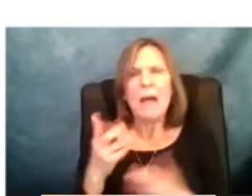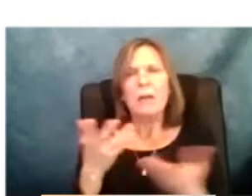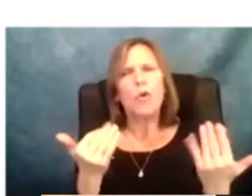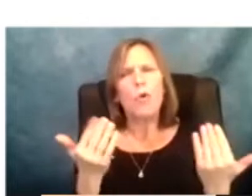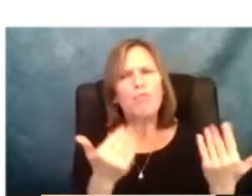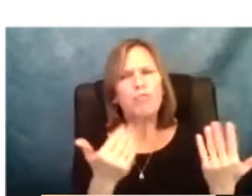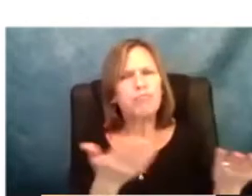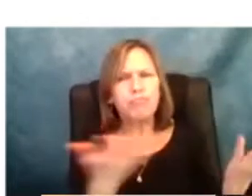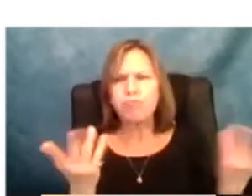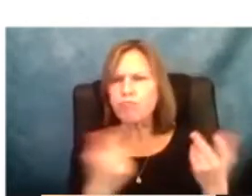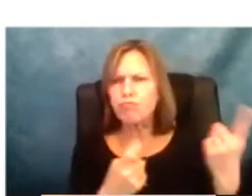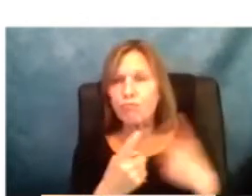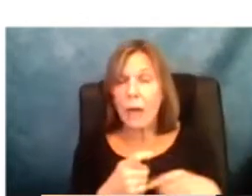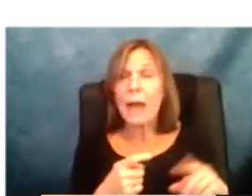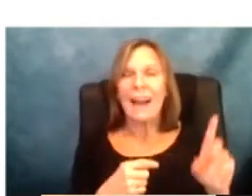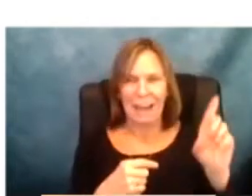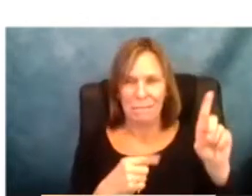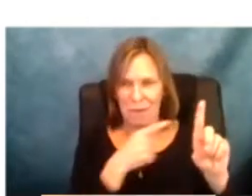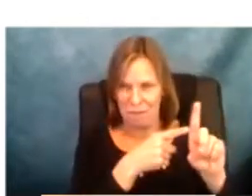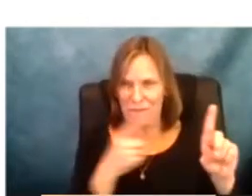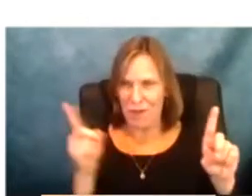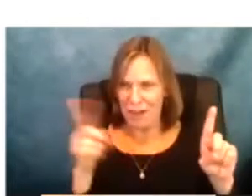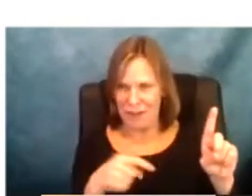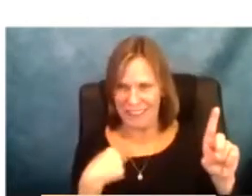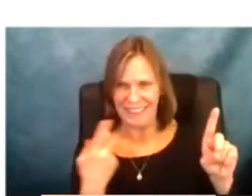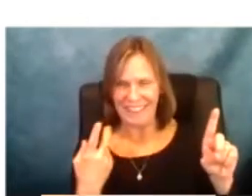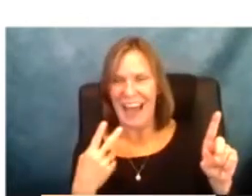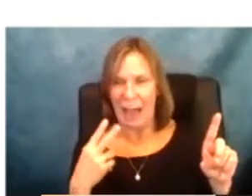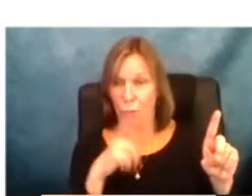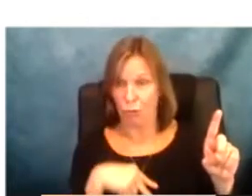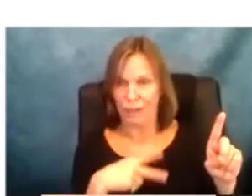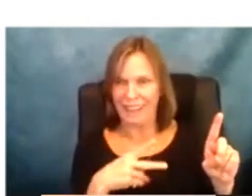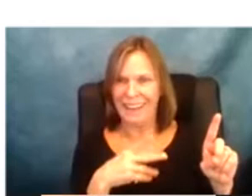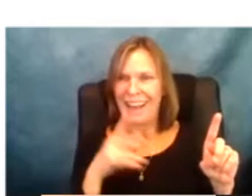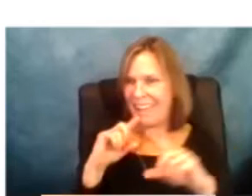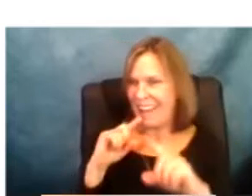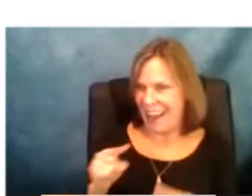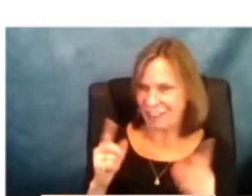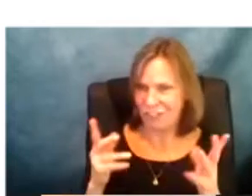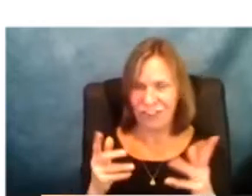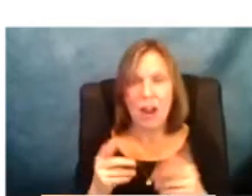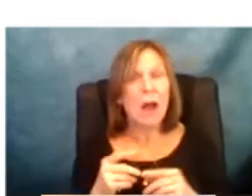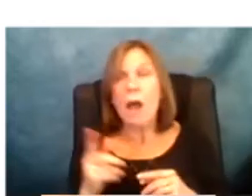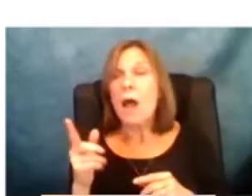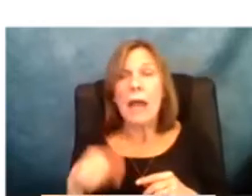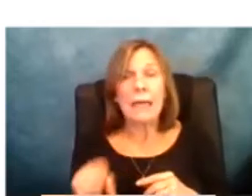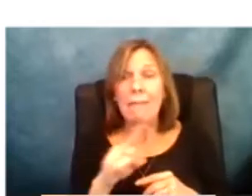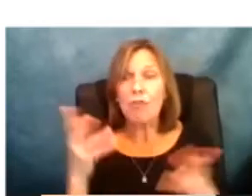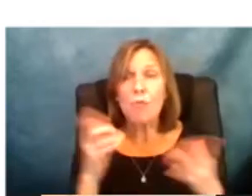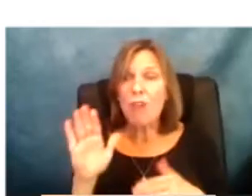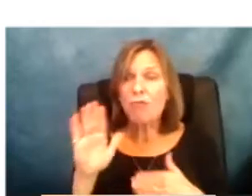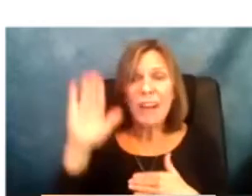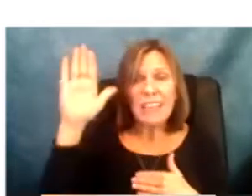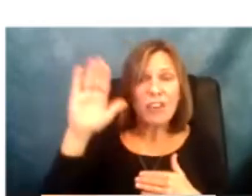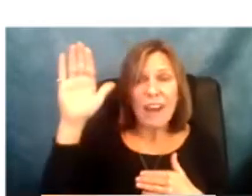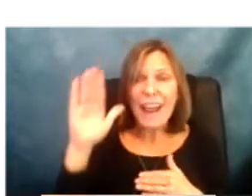Yeah, so I have a question here right now that I'll read out loud and then answer. And then if folks want to raise their hand or something, I